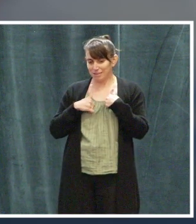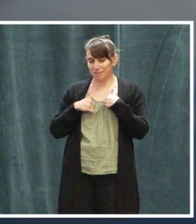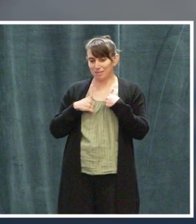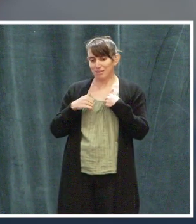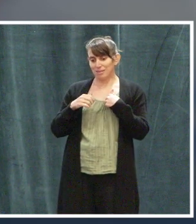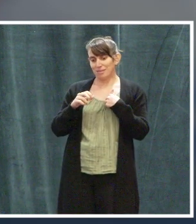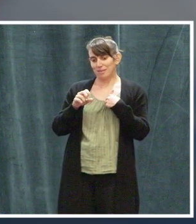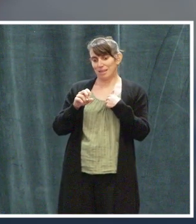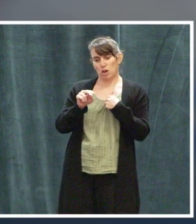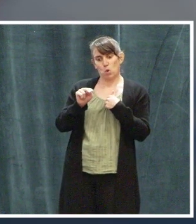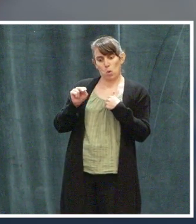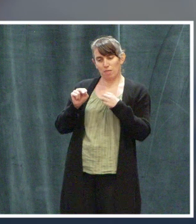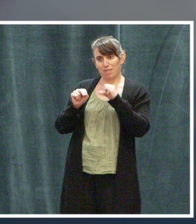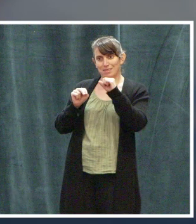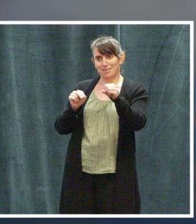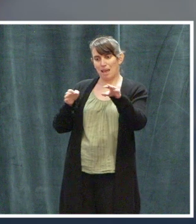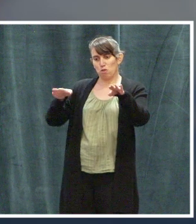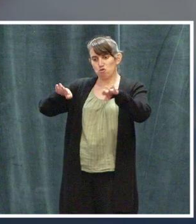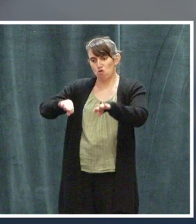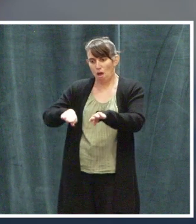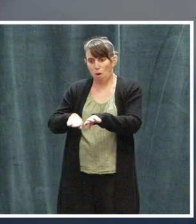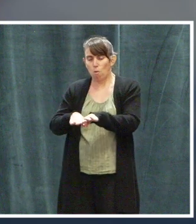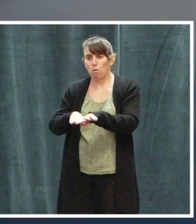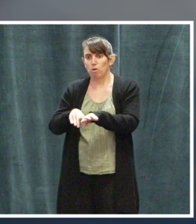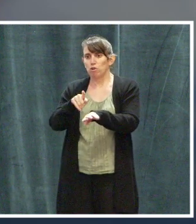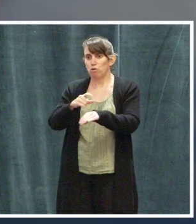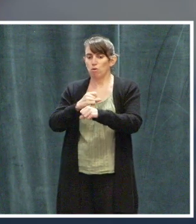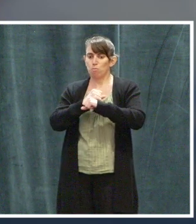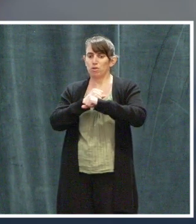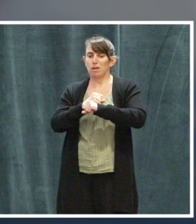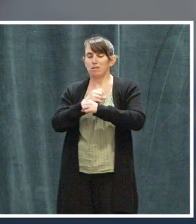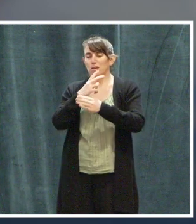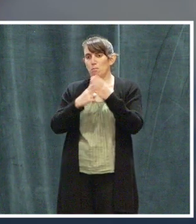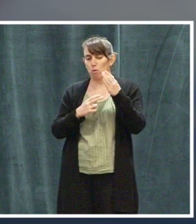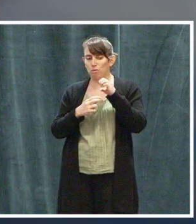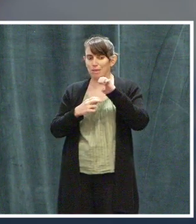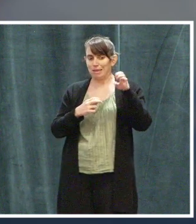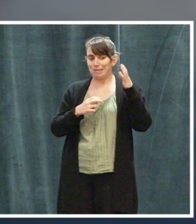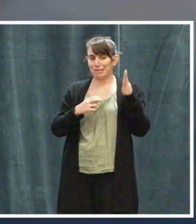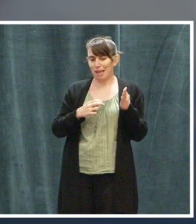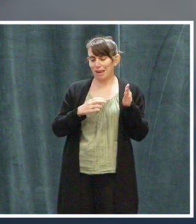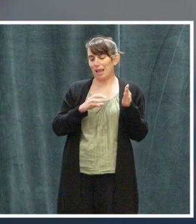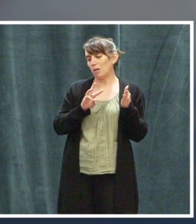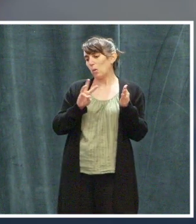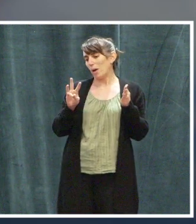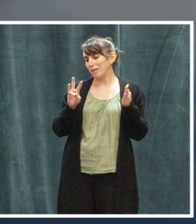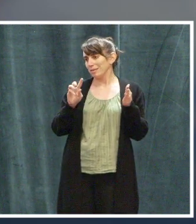that trowel, you're protecting both the authority's east side and the Tribeca west area.